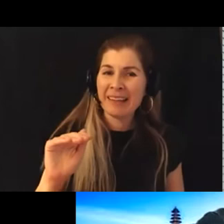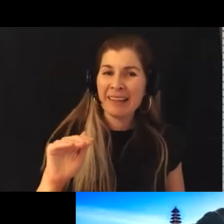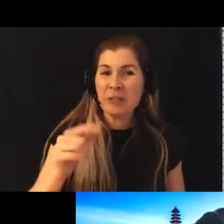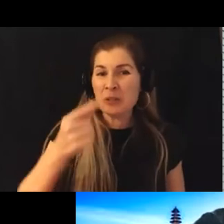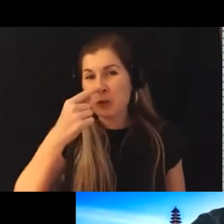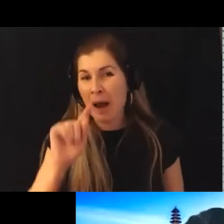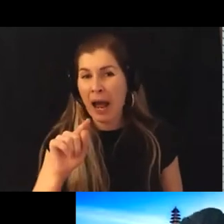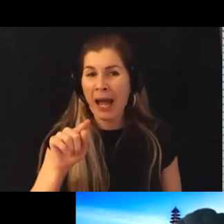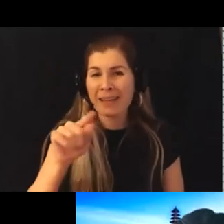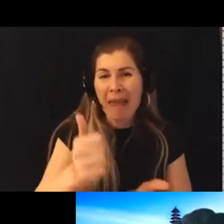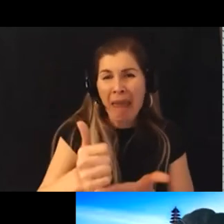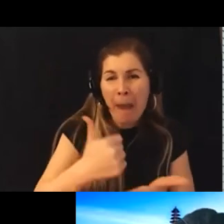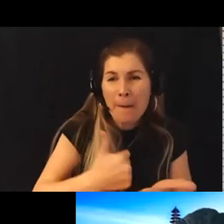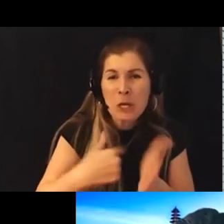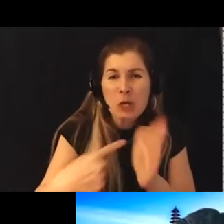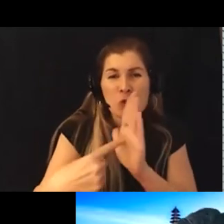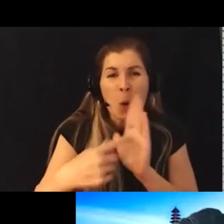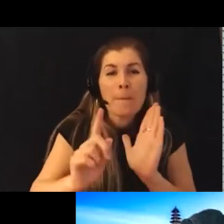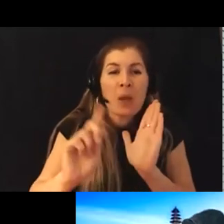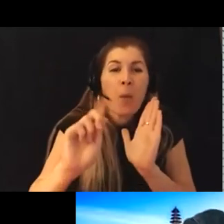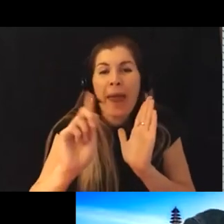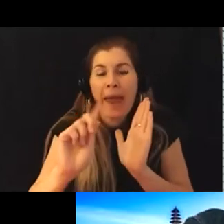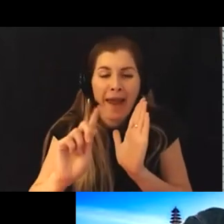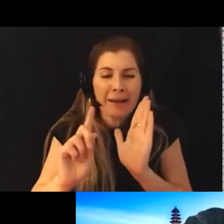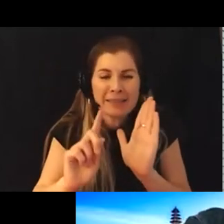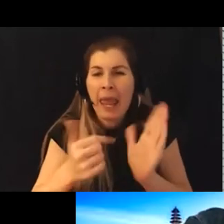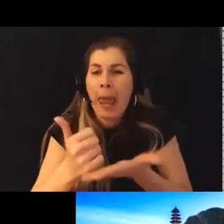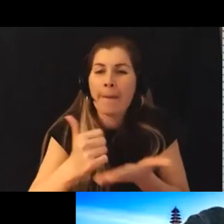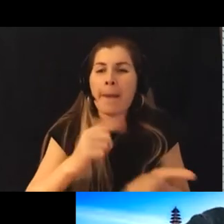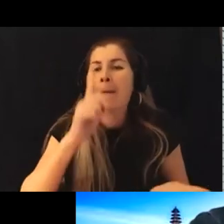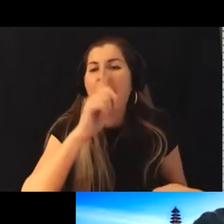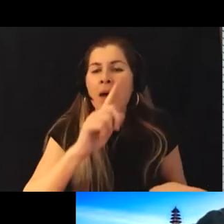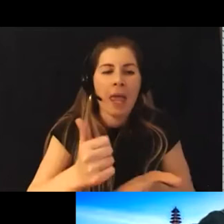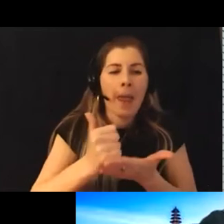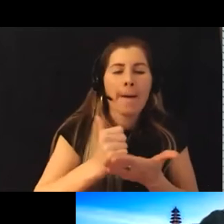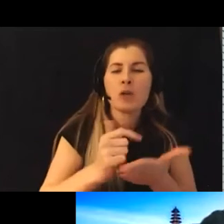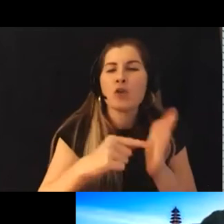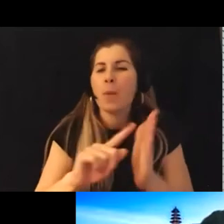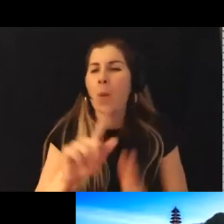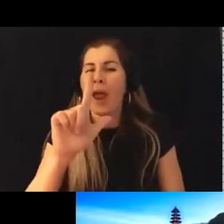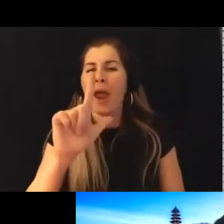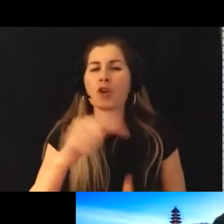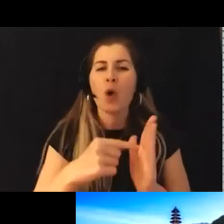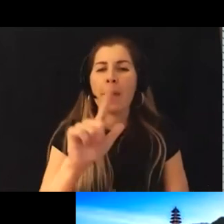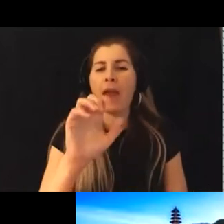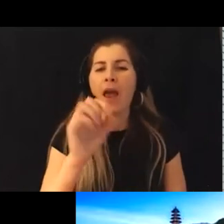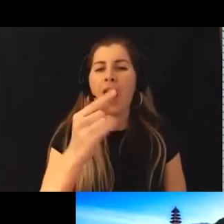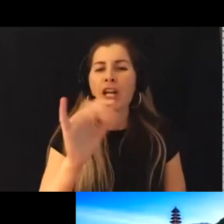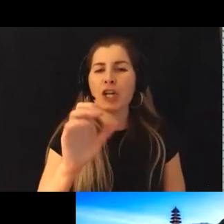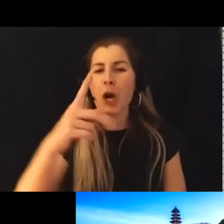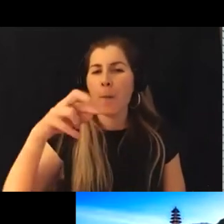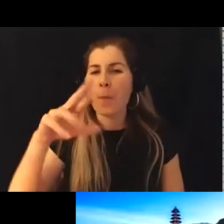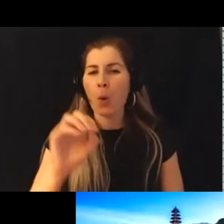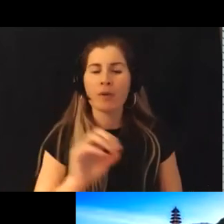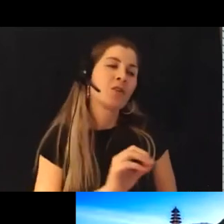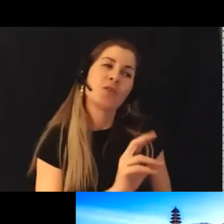can you hold my hand over the mouse and show me how to use Logic Pro? The answer is no, I cannot do that. And no, I won't.